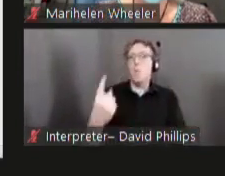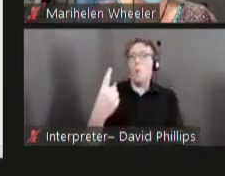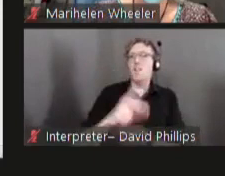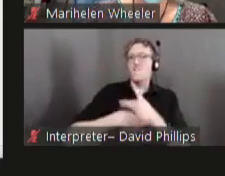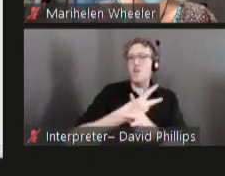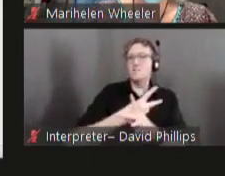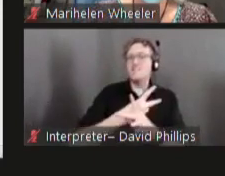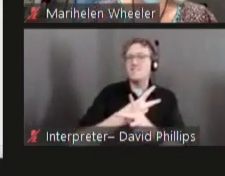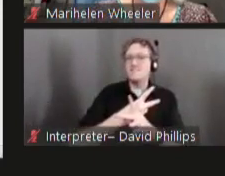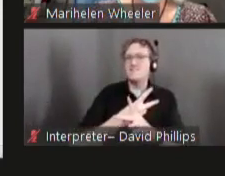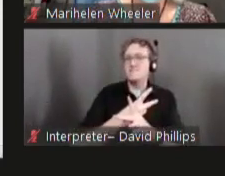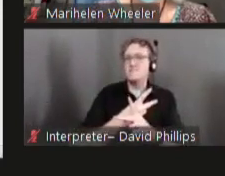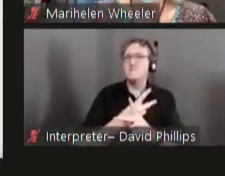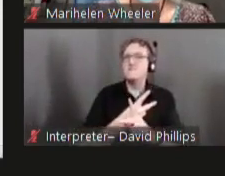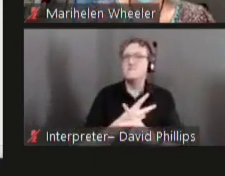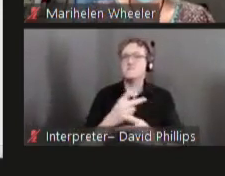what